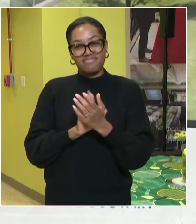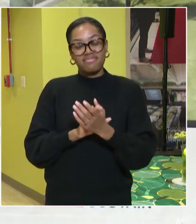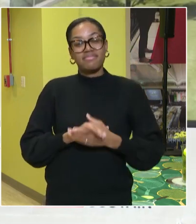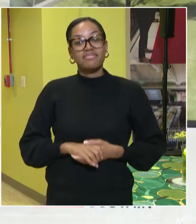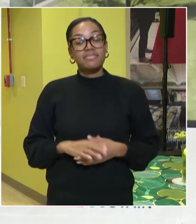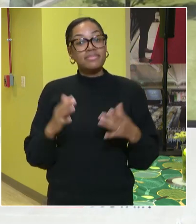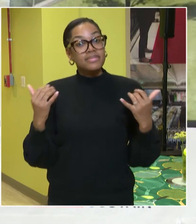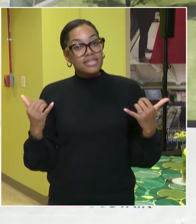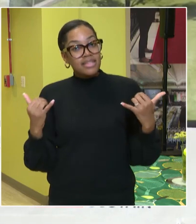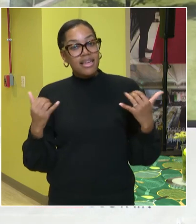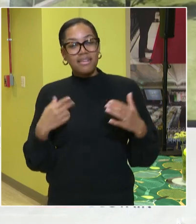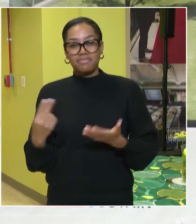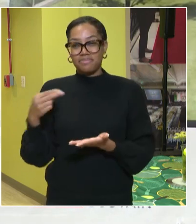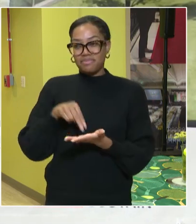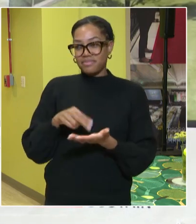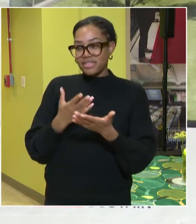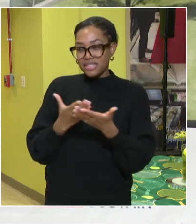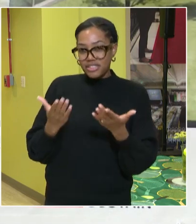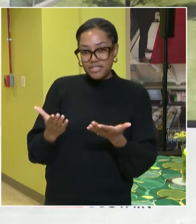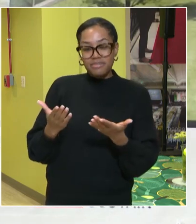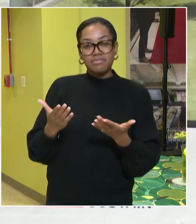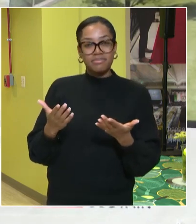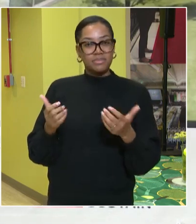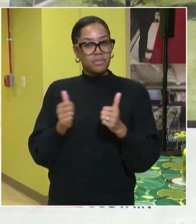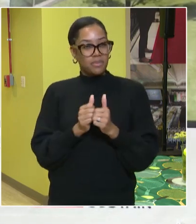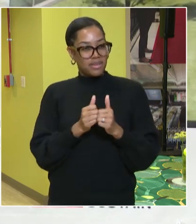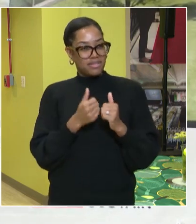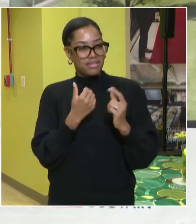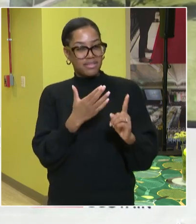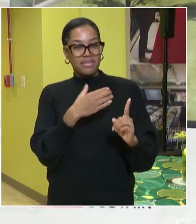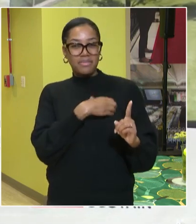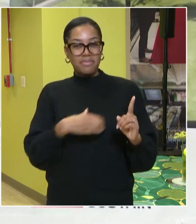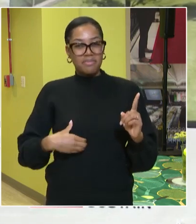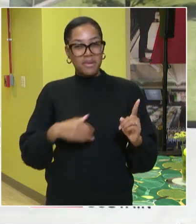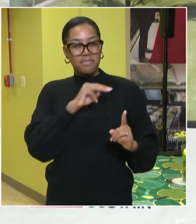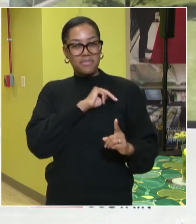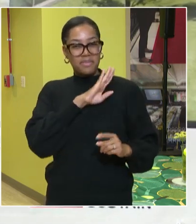And today I stand before you, Mayor Bowser, to return the favor.